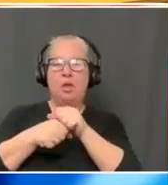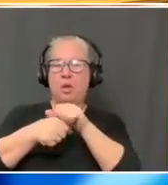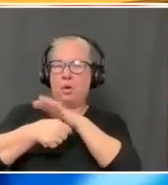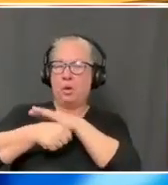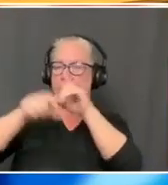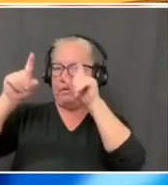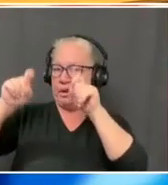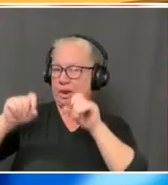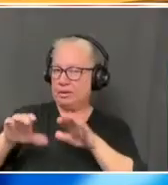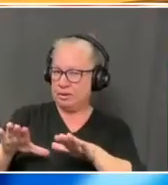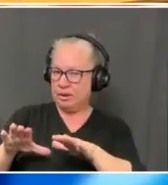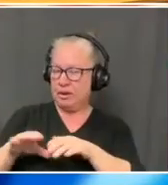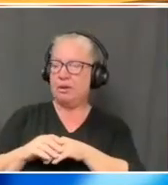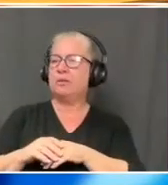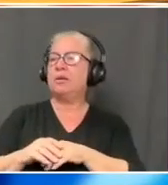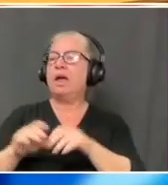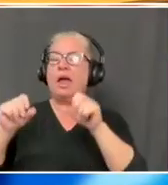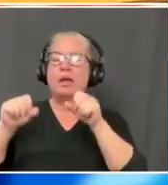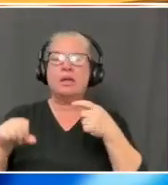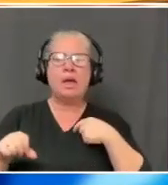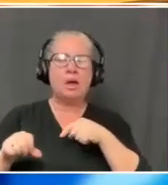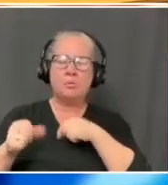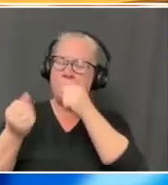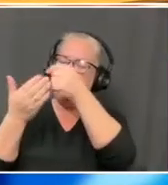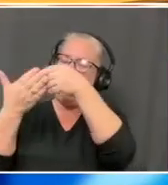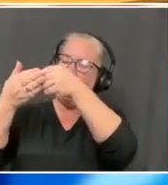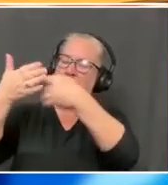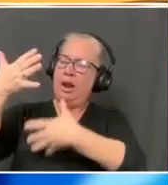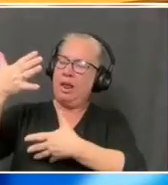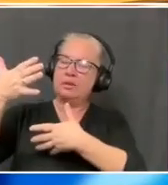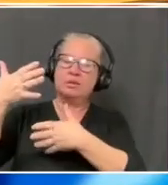list those other areas that made this increase so